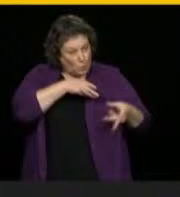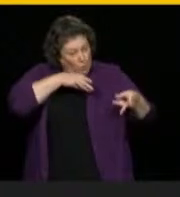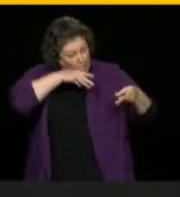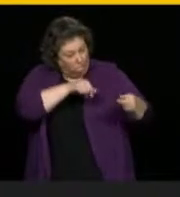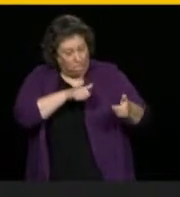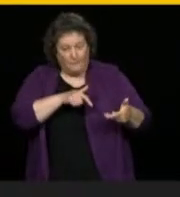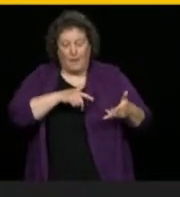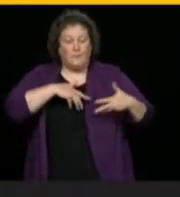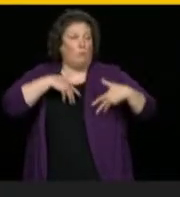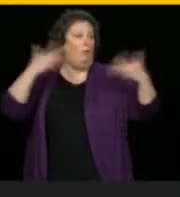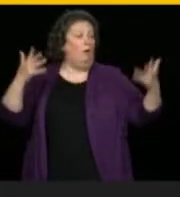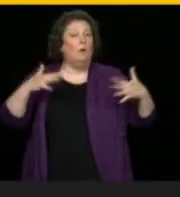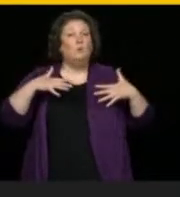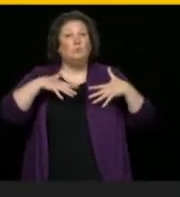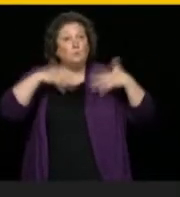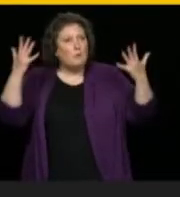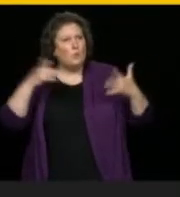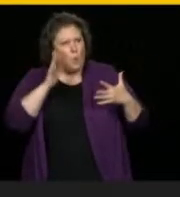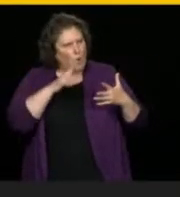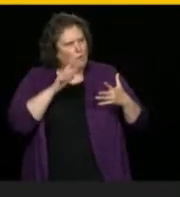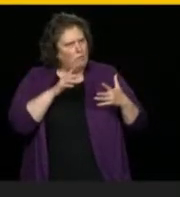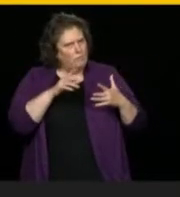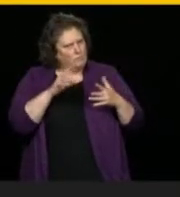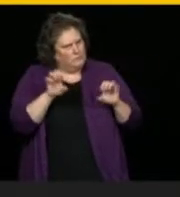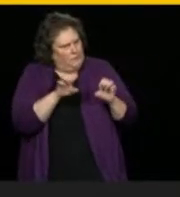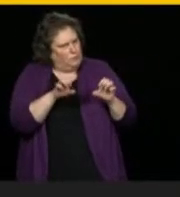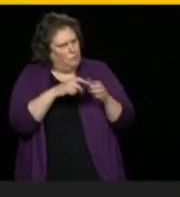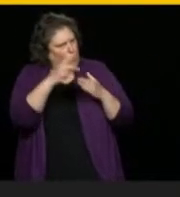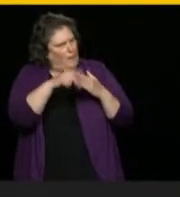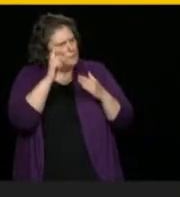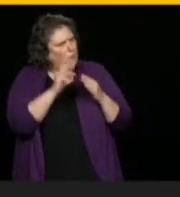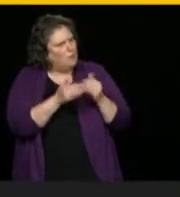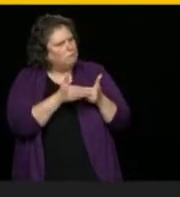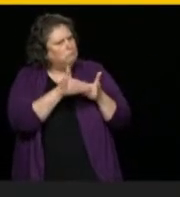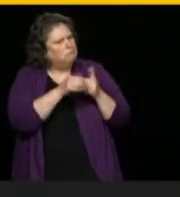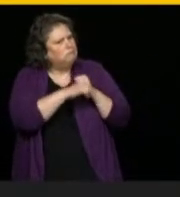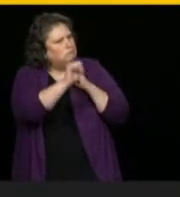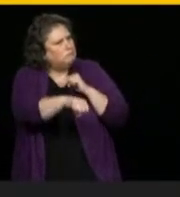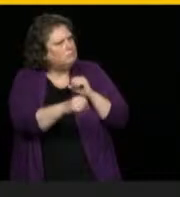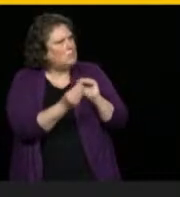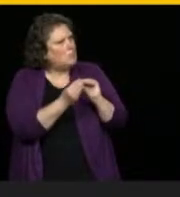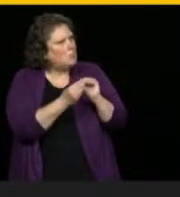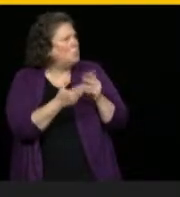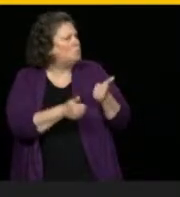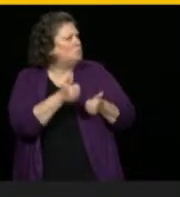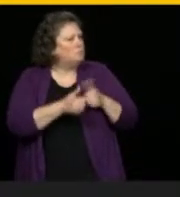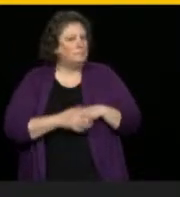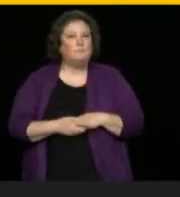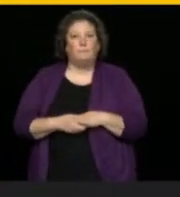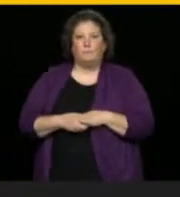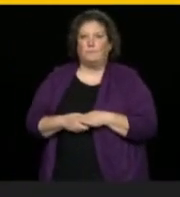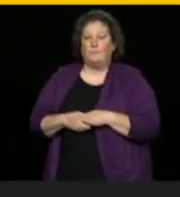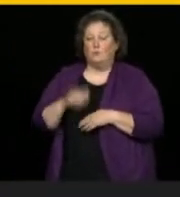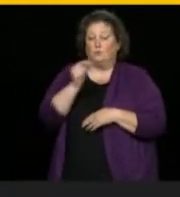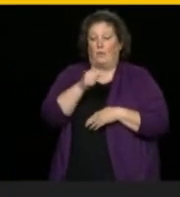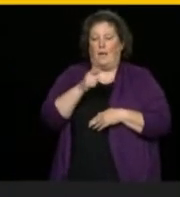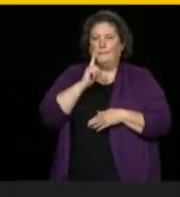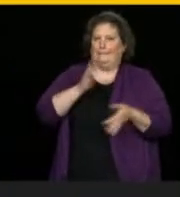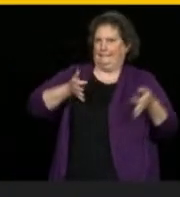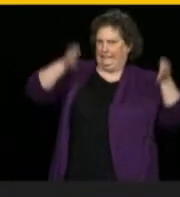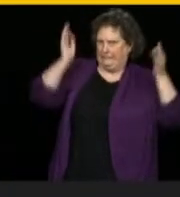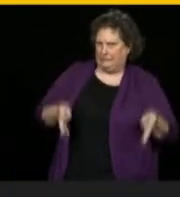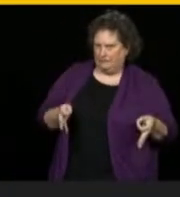emergency programs? We made a very specific and deliberate choice throughout this